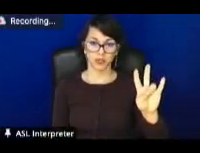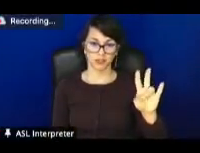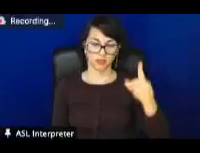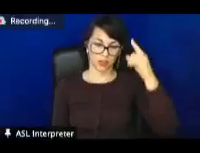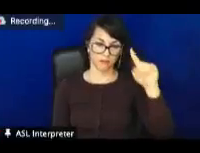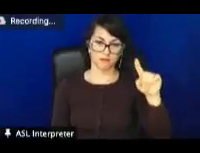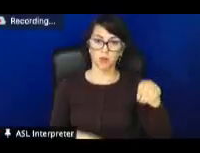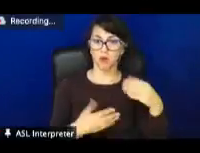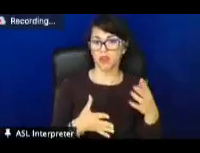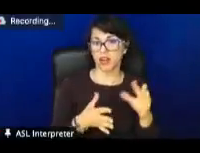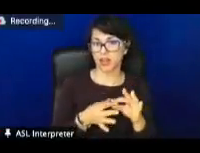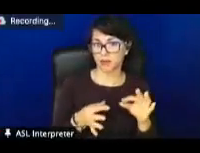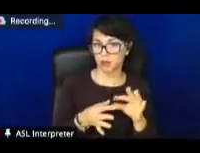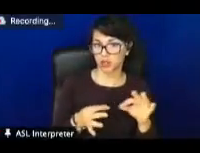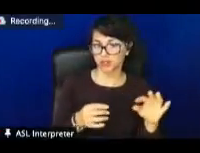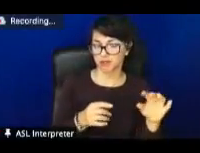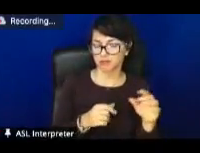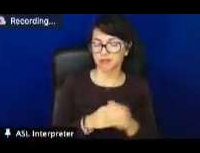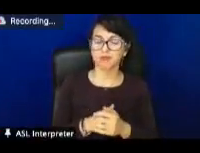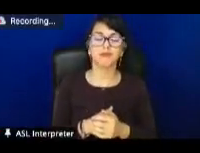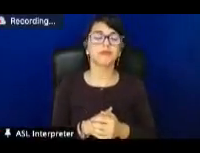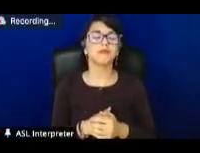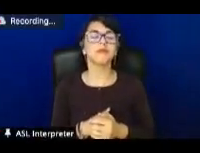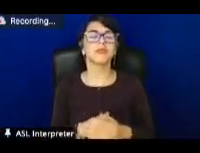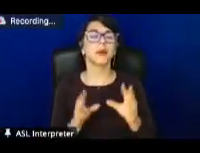877-853-5247 and enter the meeting ID number